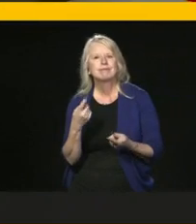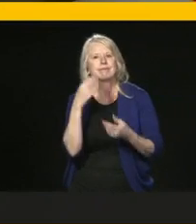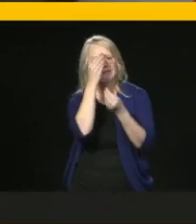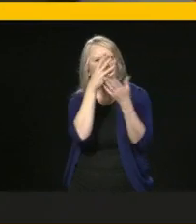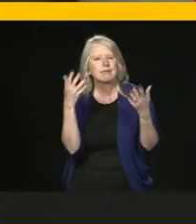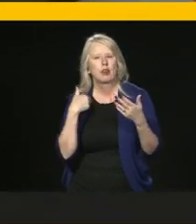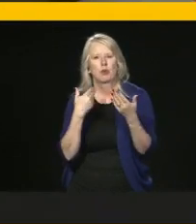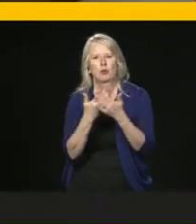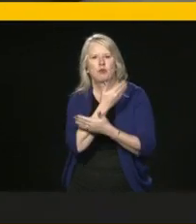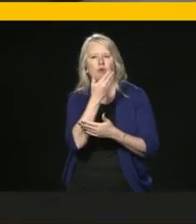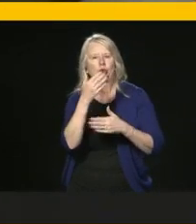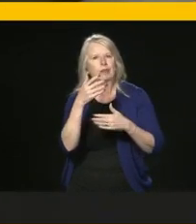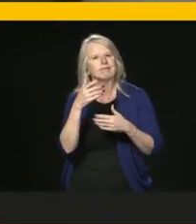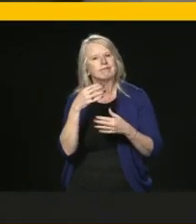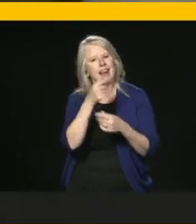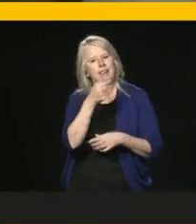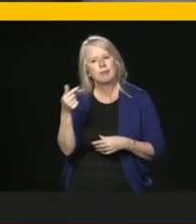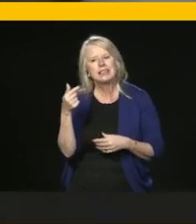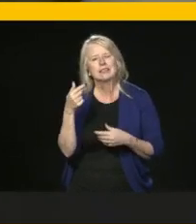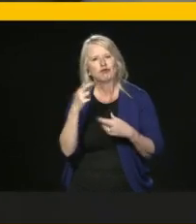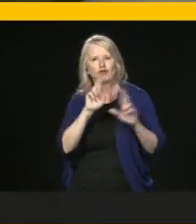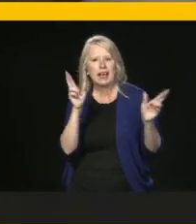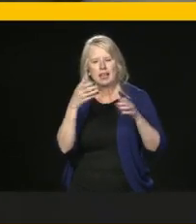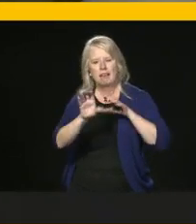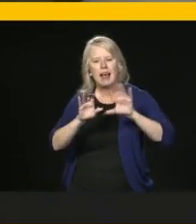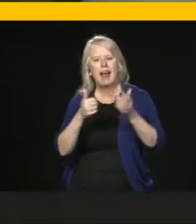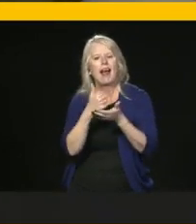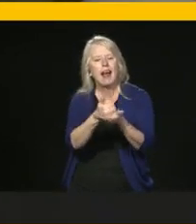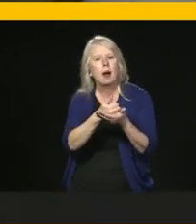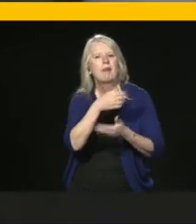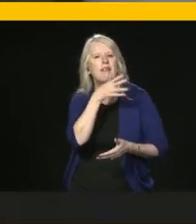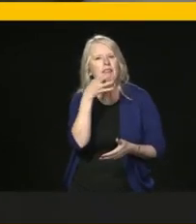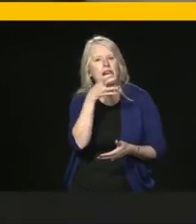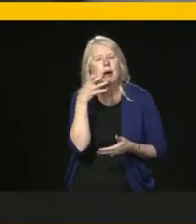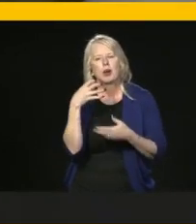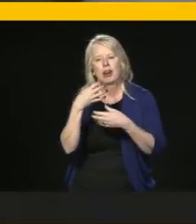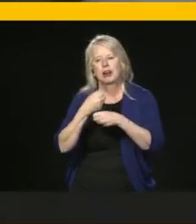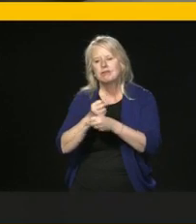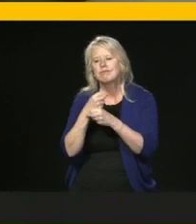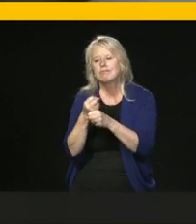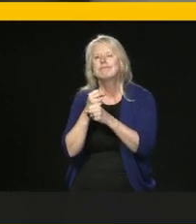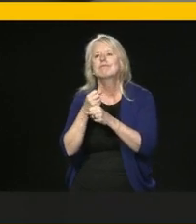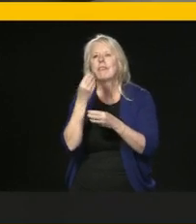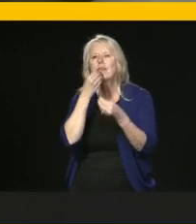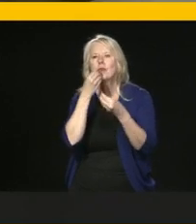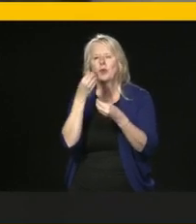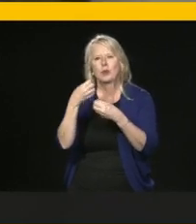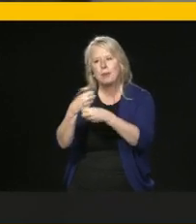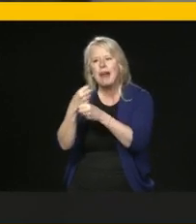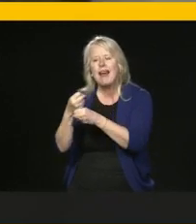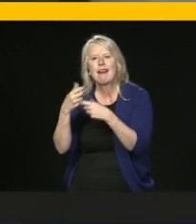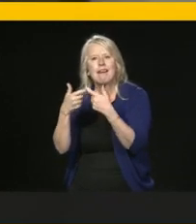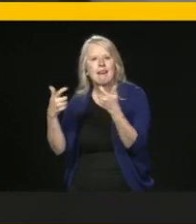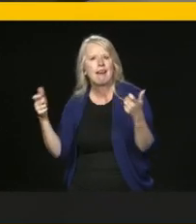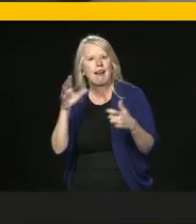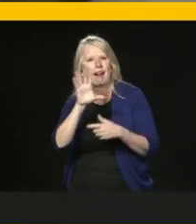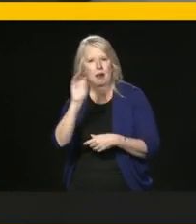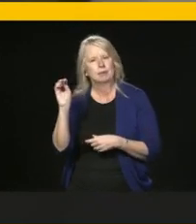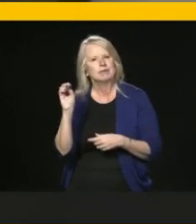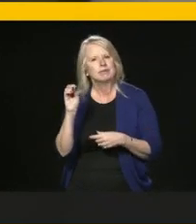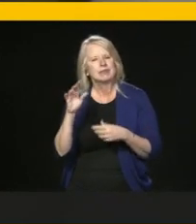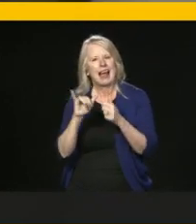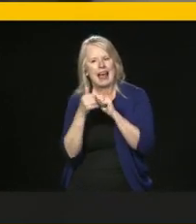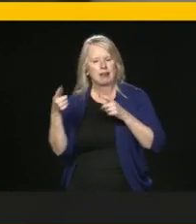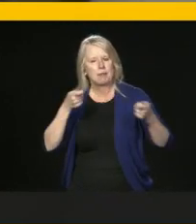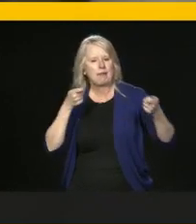producers, as well as food processing companies, manage the impact of COVID-19 outbreak. This morning, the Prime